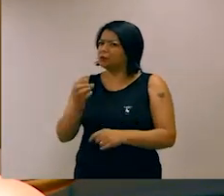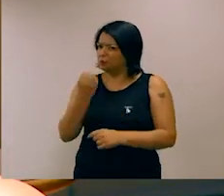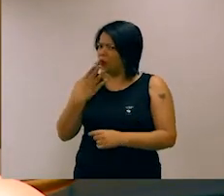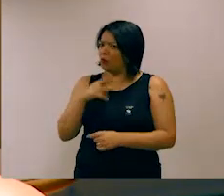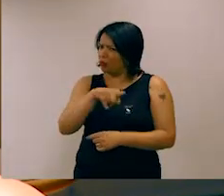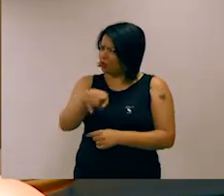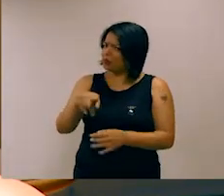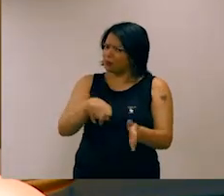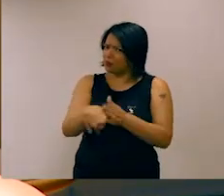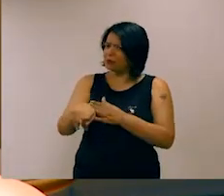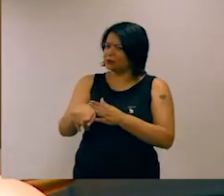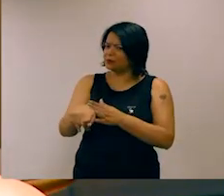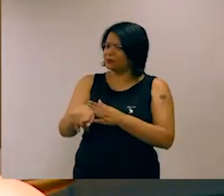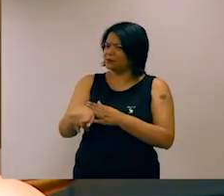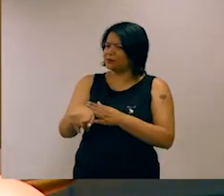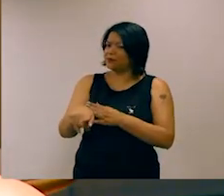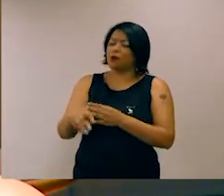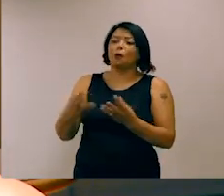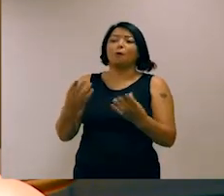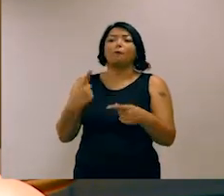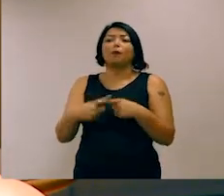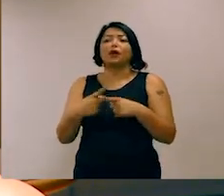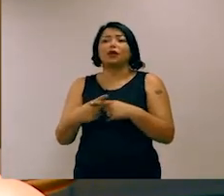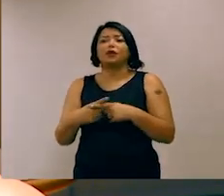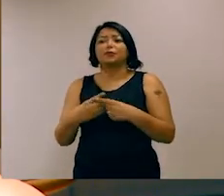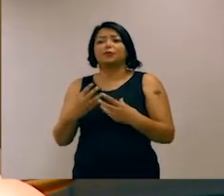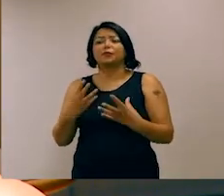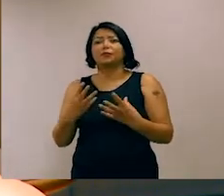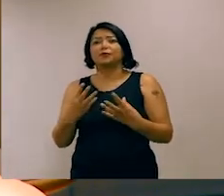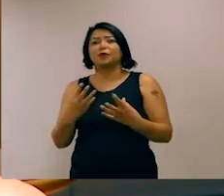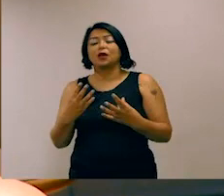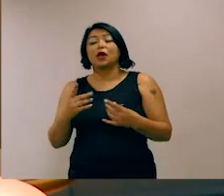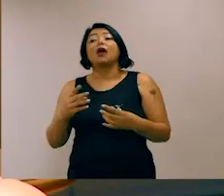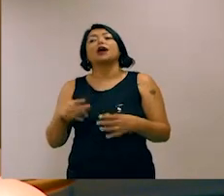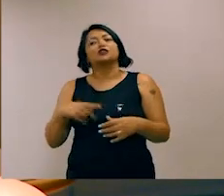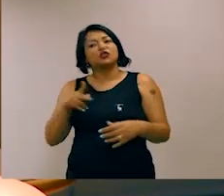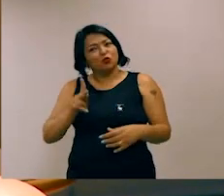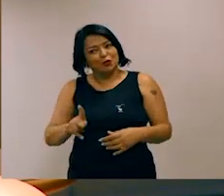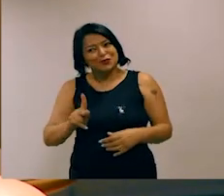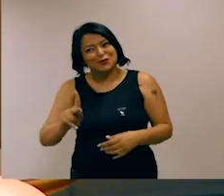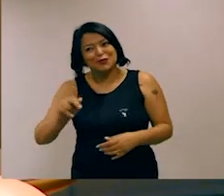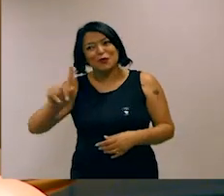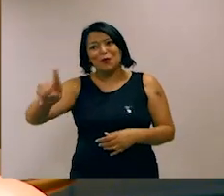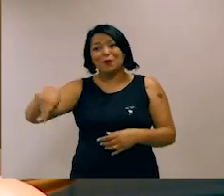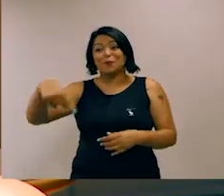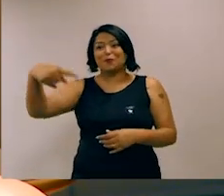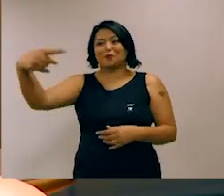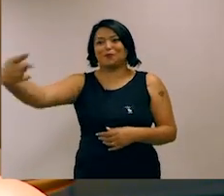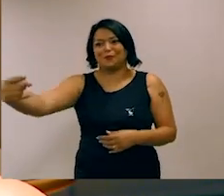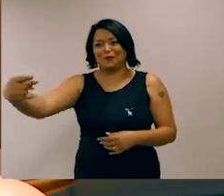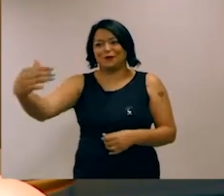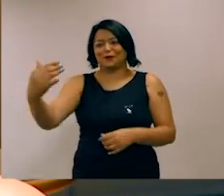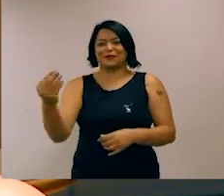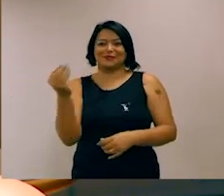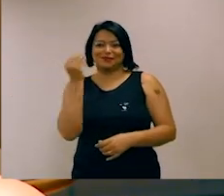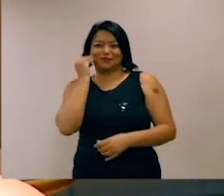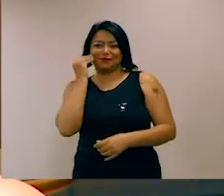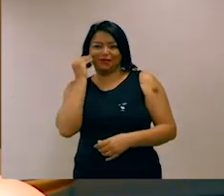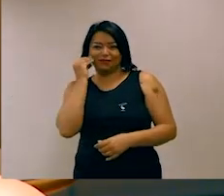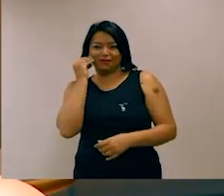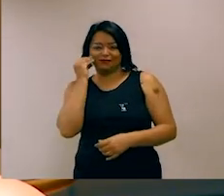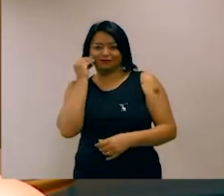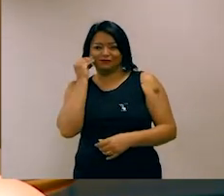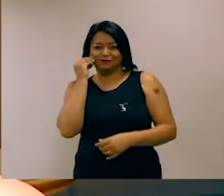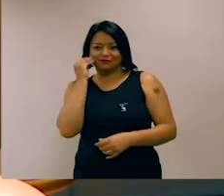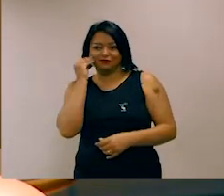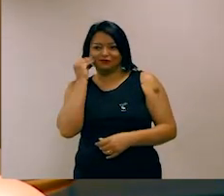Like in transportation, we try to, we checked if we give people personal commuting plan. Mm-hmm. We'll give them like the